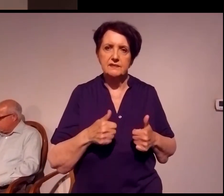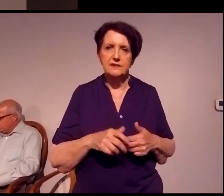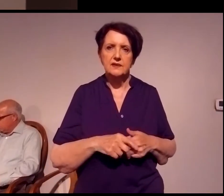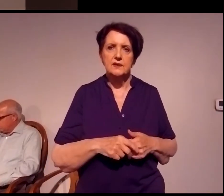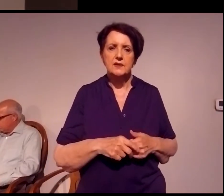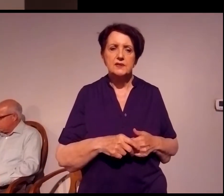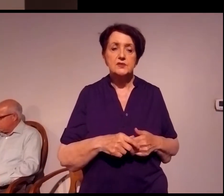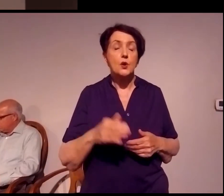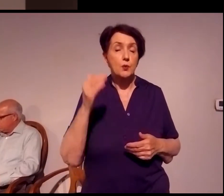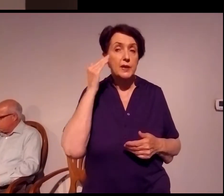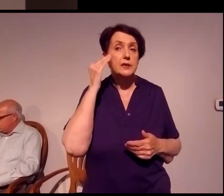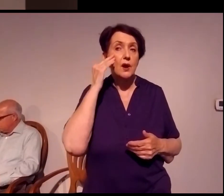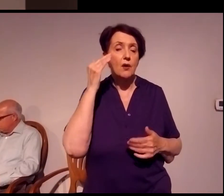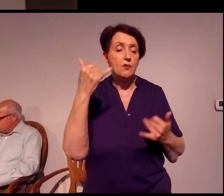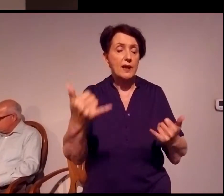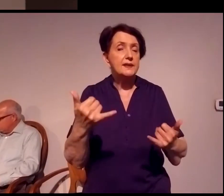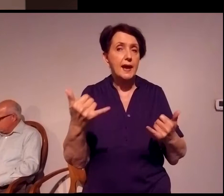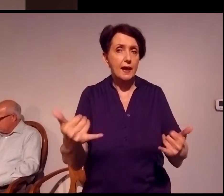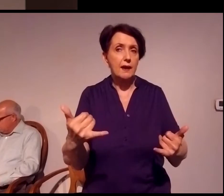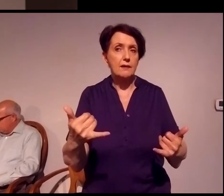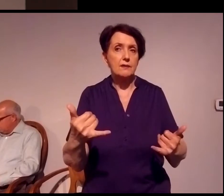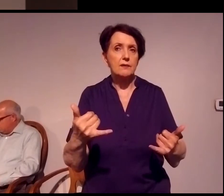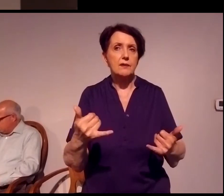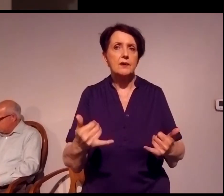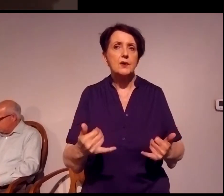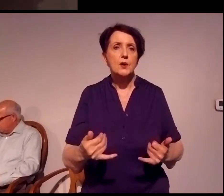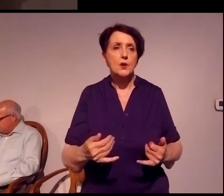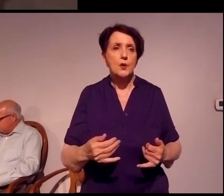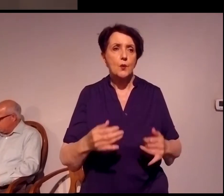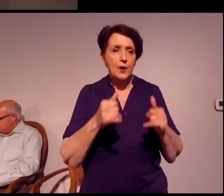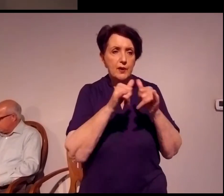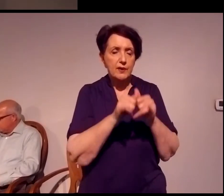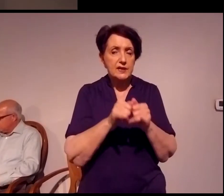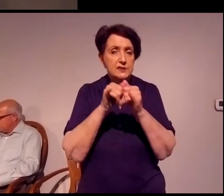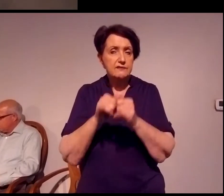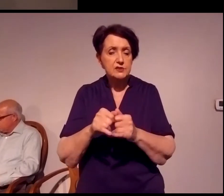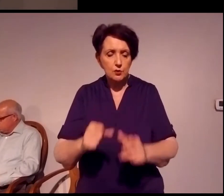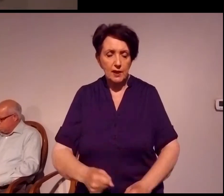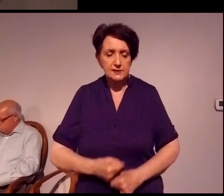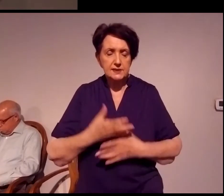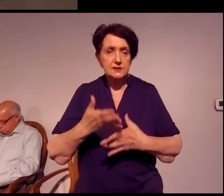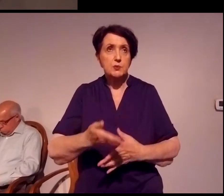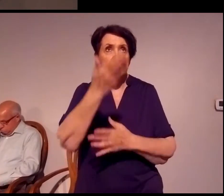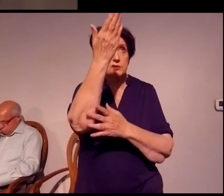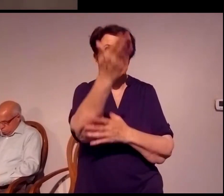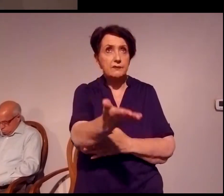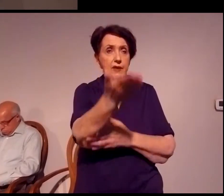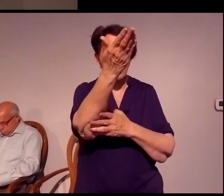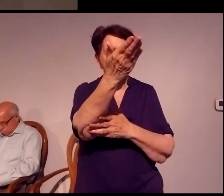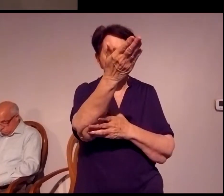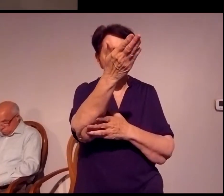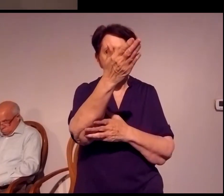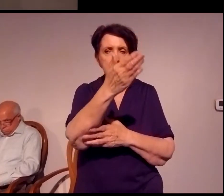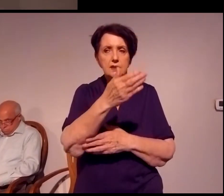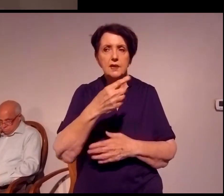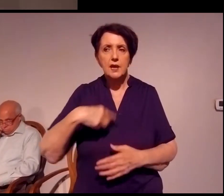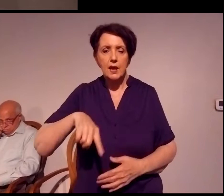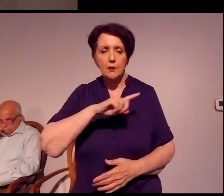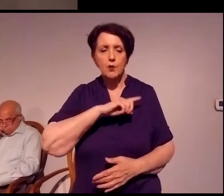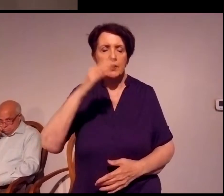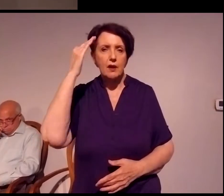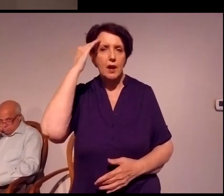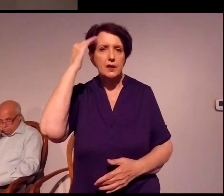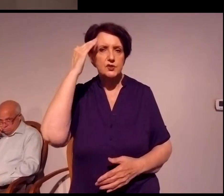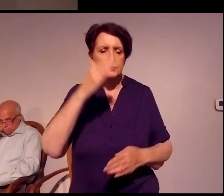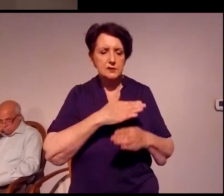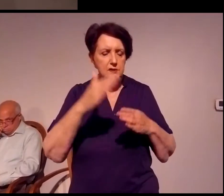in the awareness that right now that we are individualized expressions of that one, and we are a consciousness of wholeness,